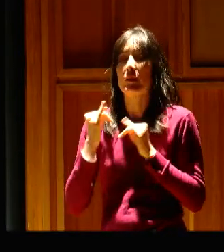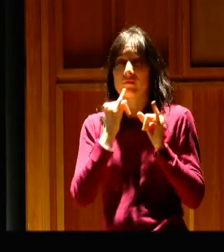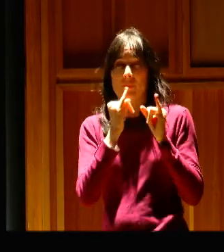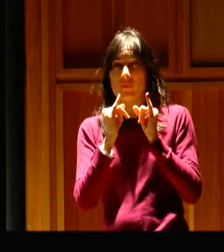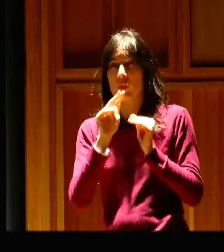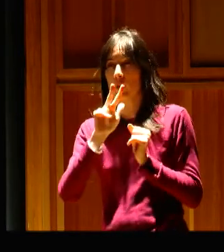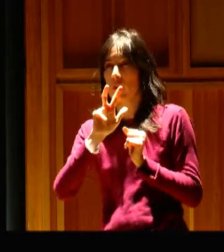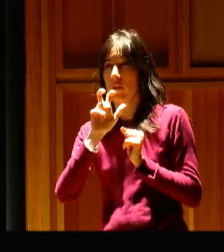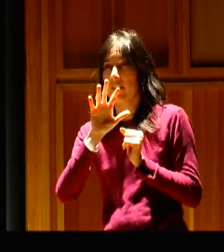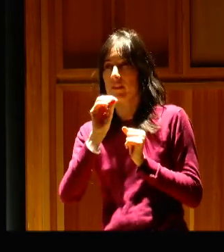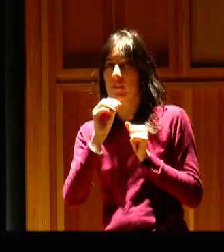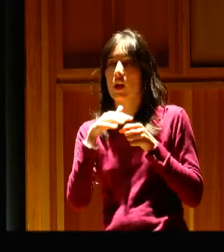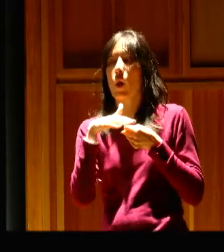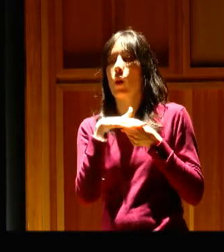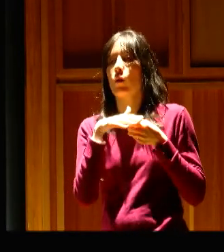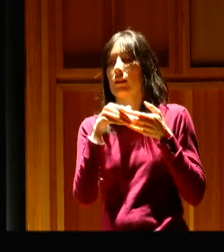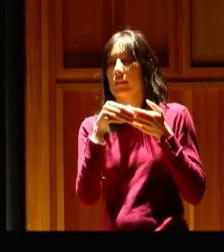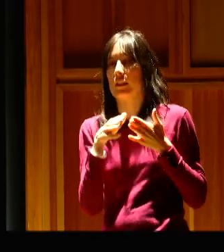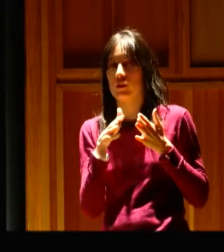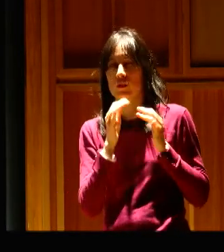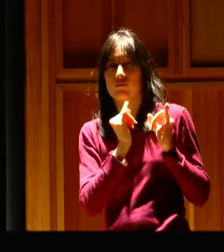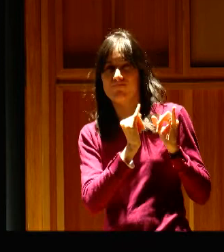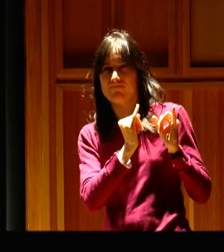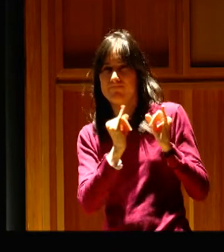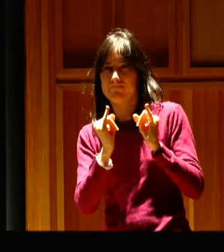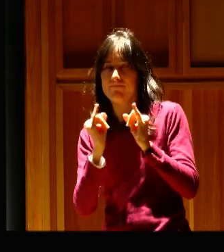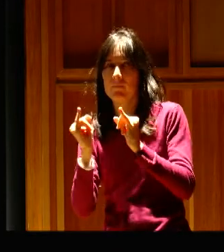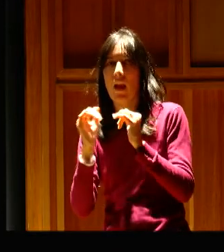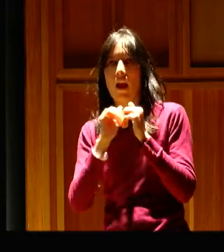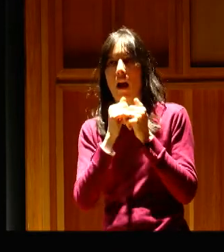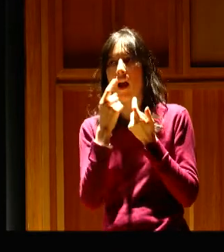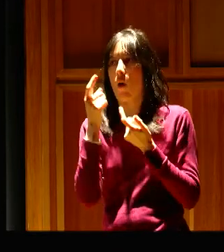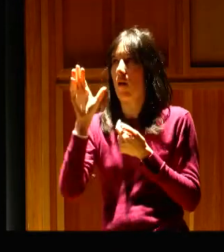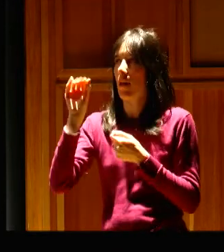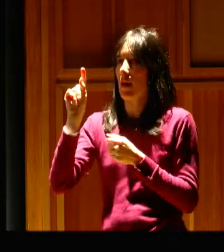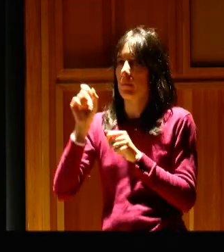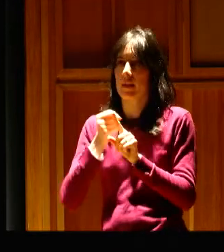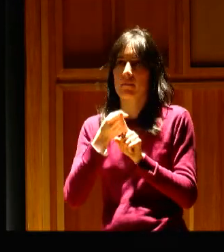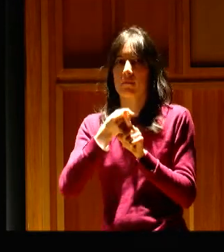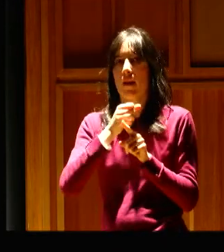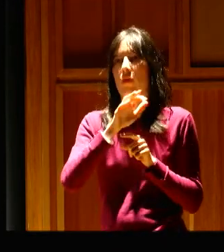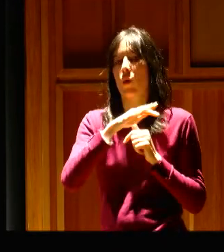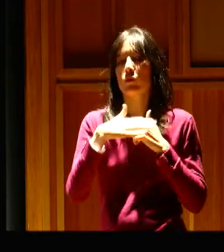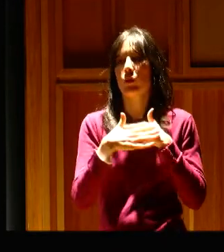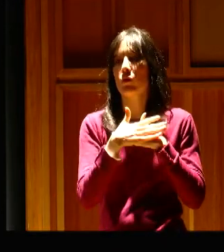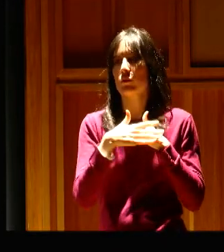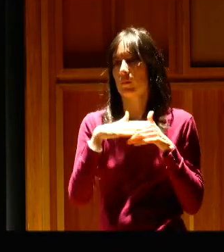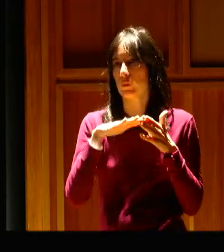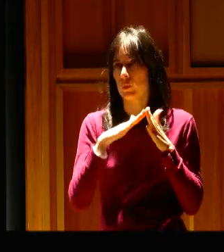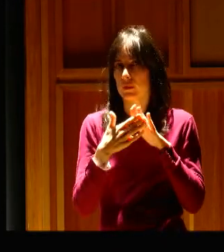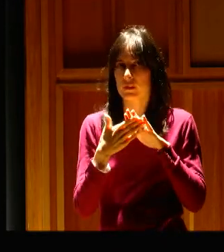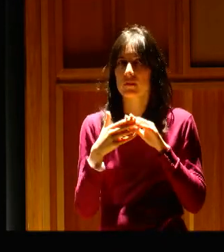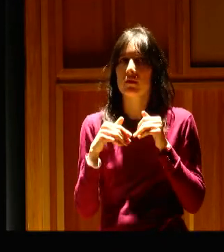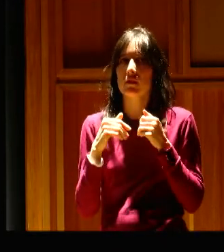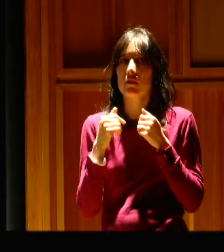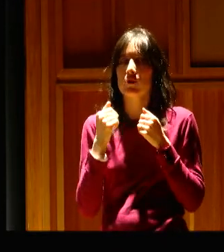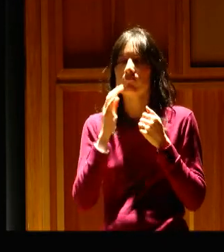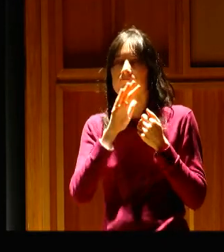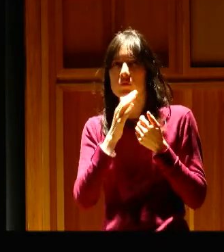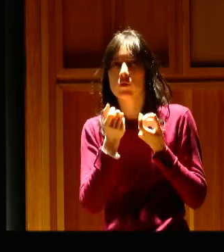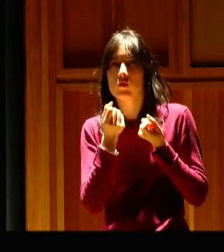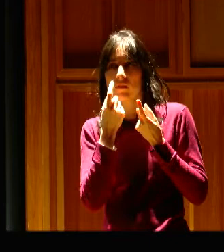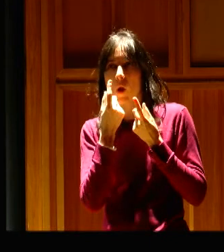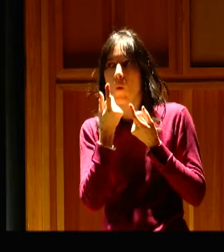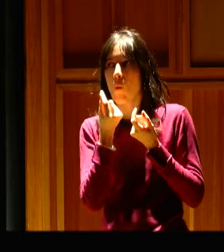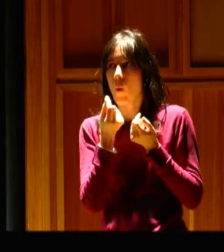to understand how climate change was impacting coastal communities and to understand what was needed at the